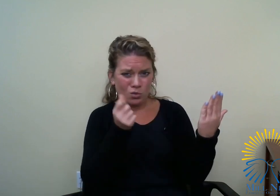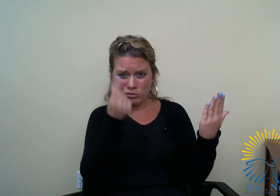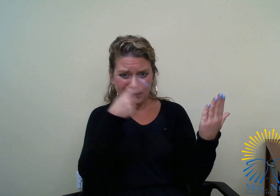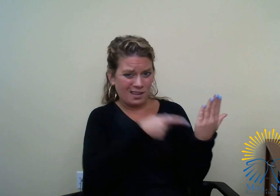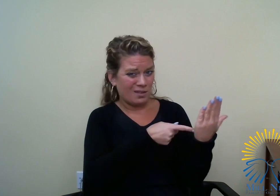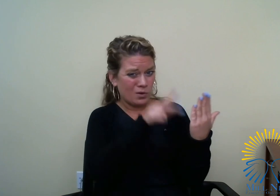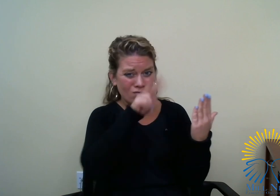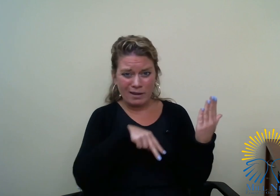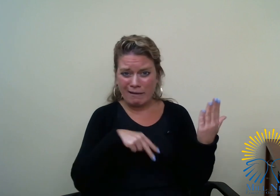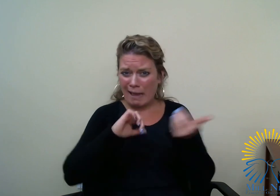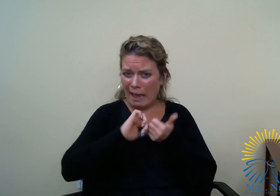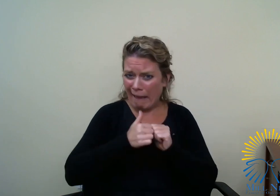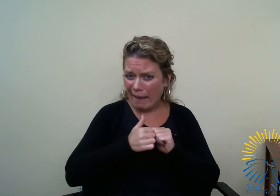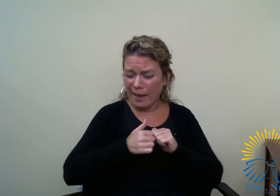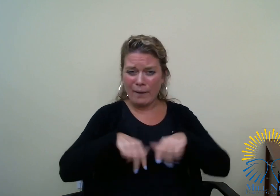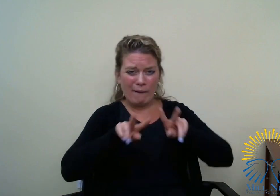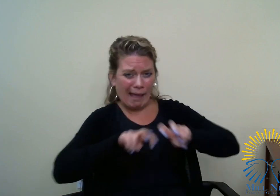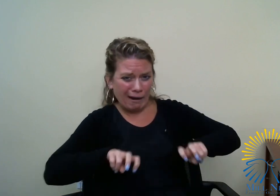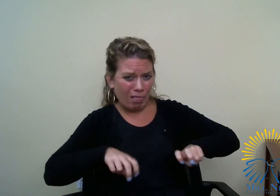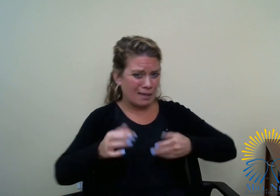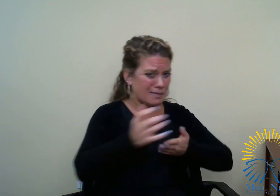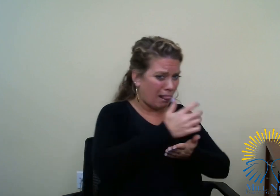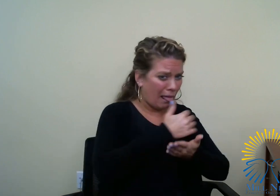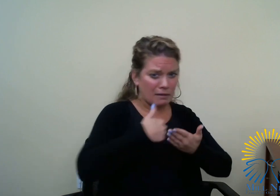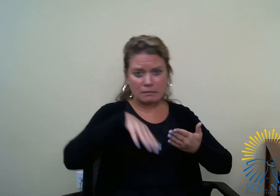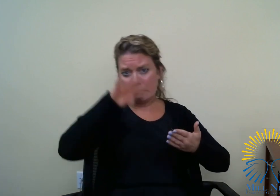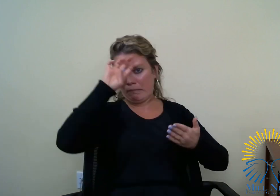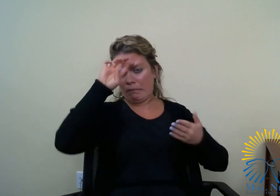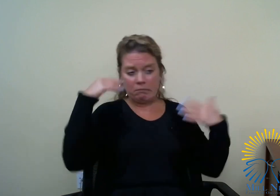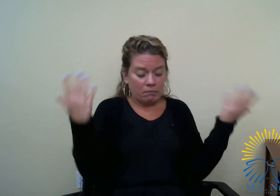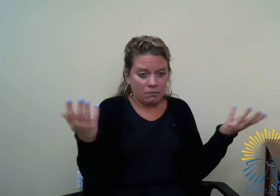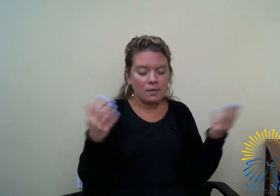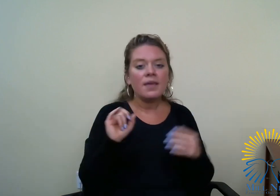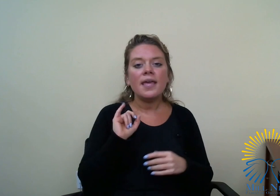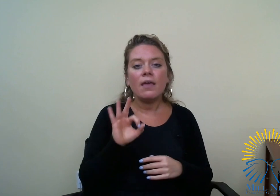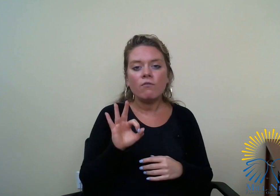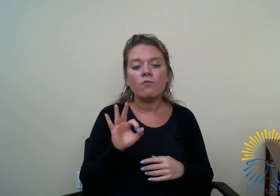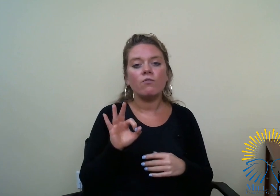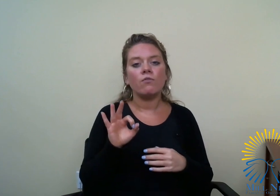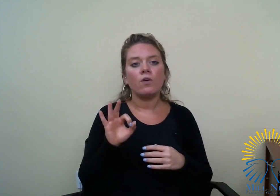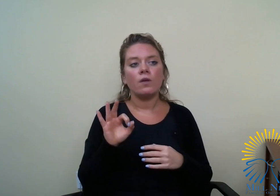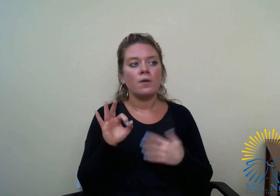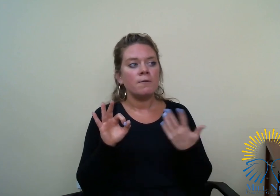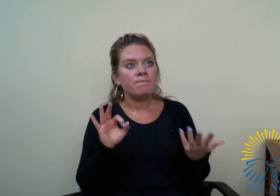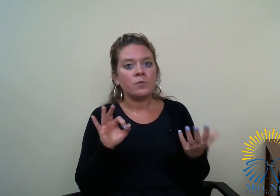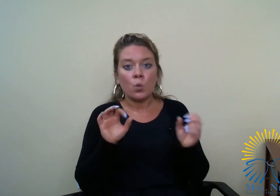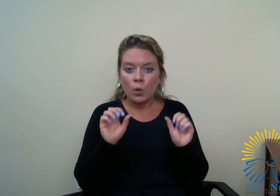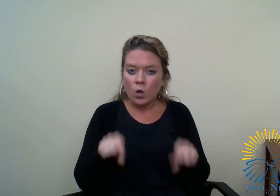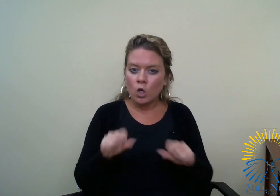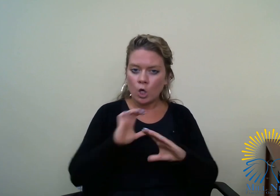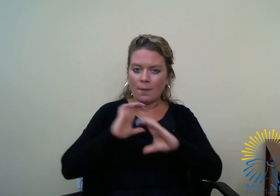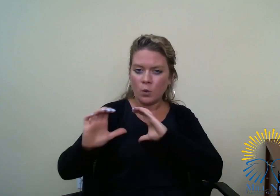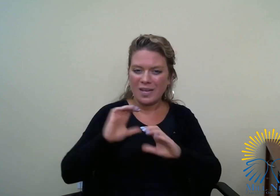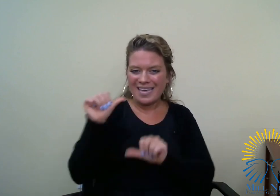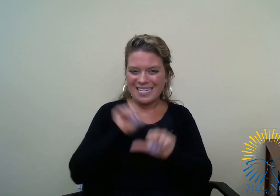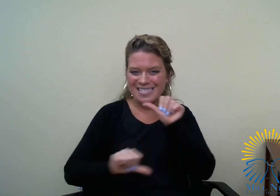the experiments were done. You have no idea how the data was analyzed or collected. And I feel like if you had to communicate your